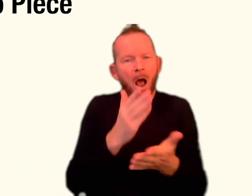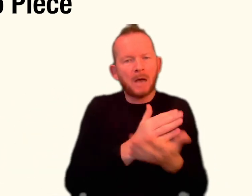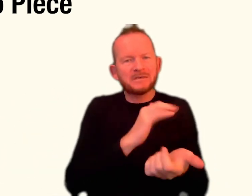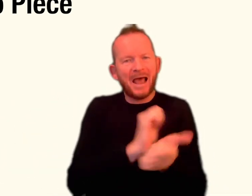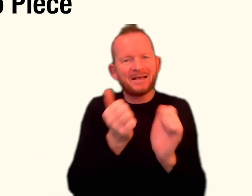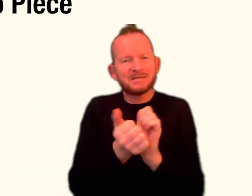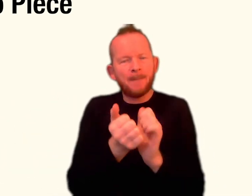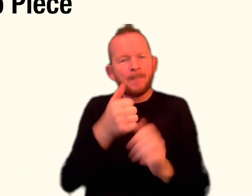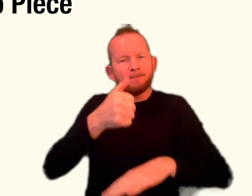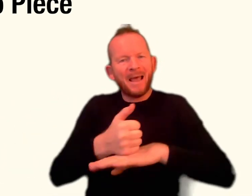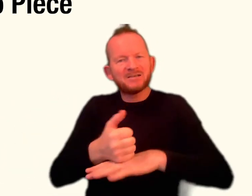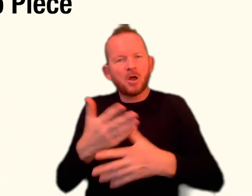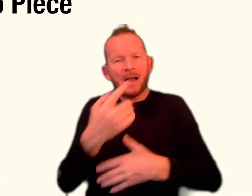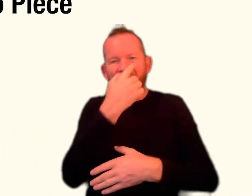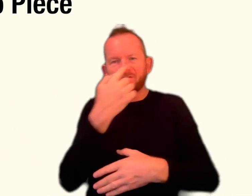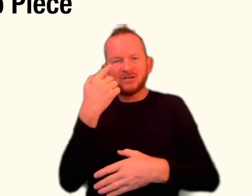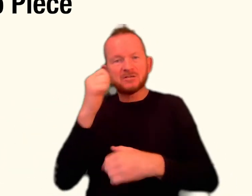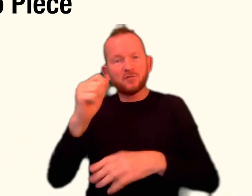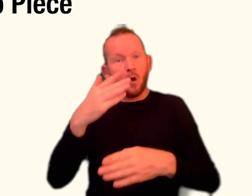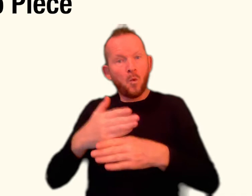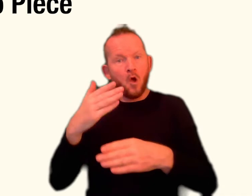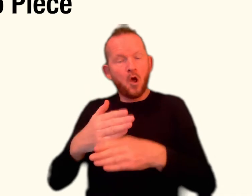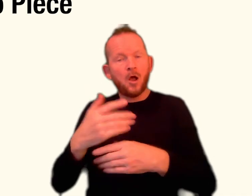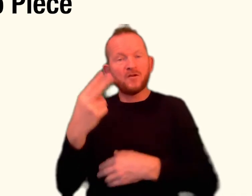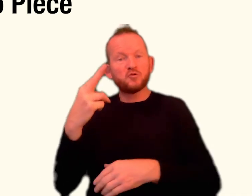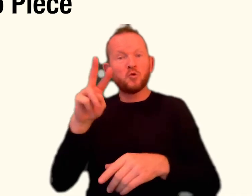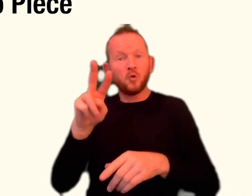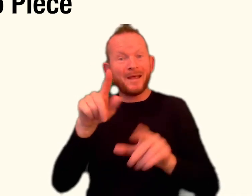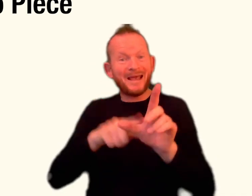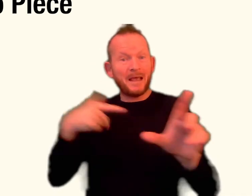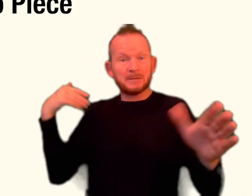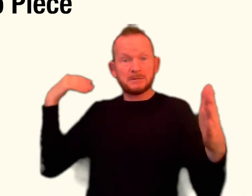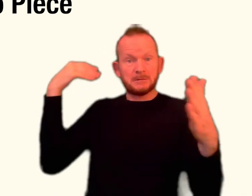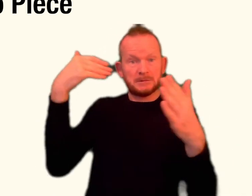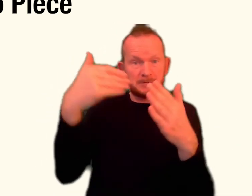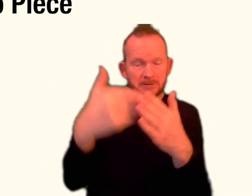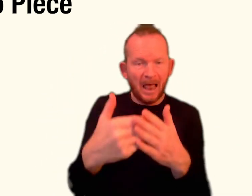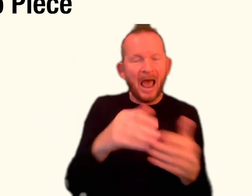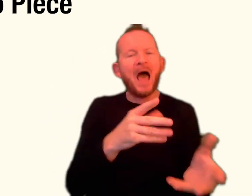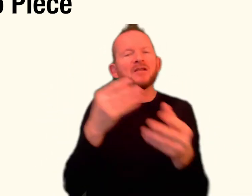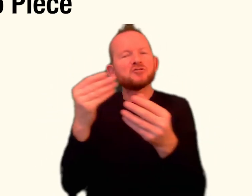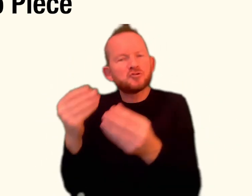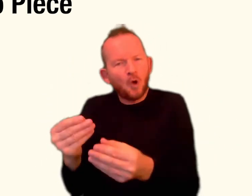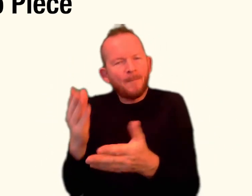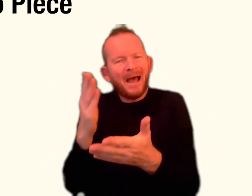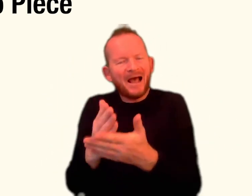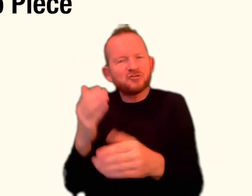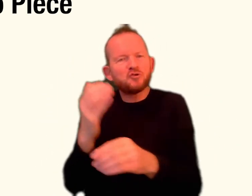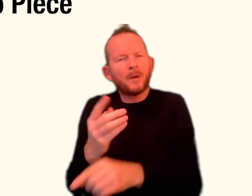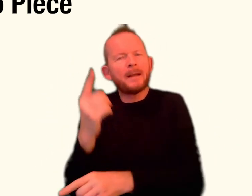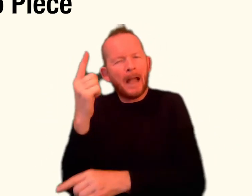based on your evidence of your work over the past 2 years, and then some of it on actually doing an